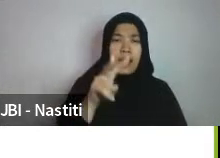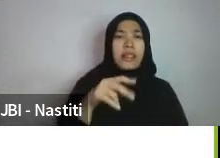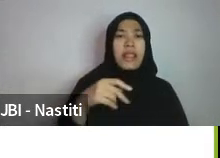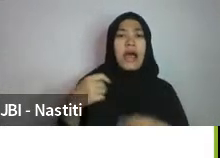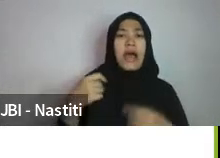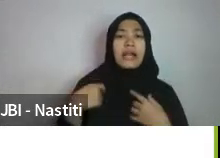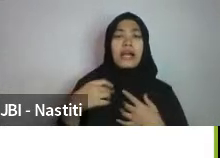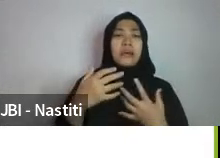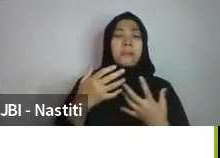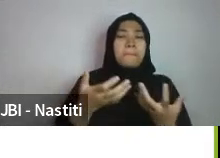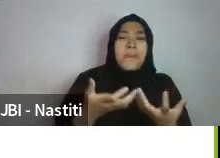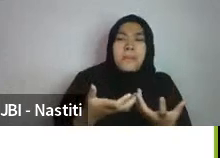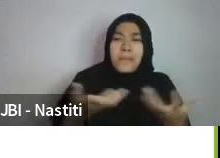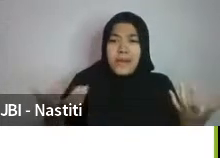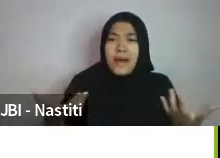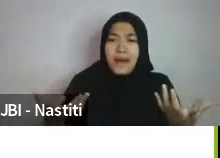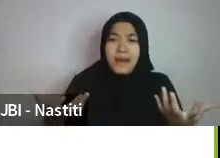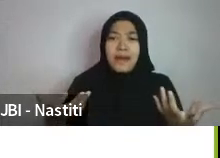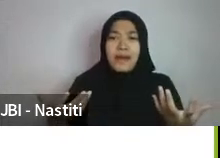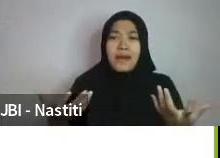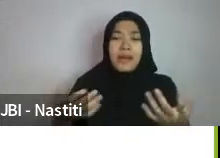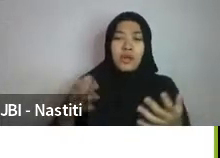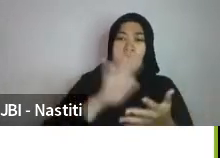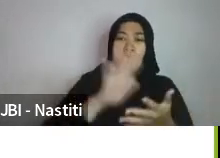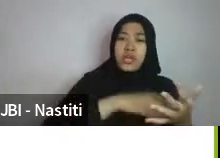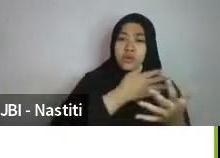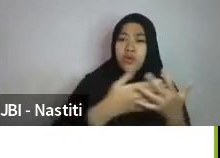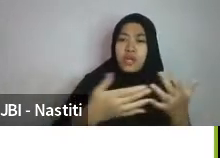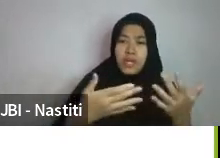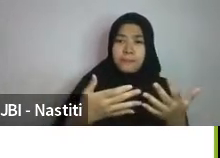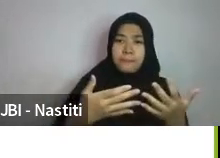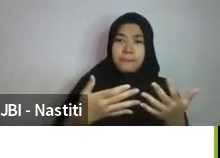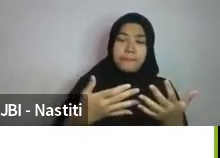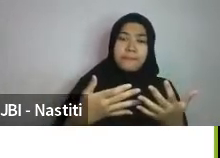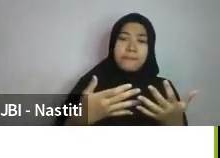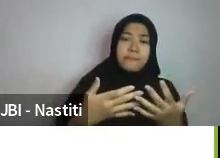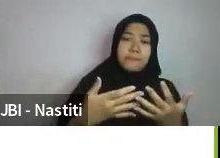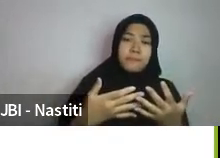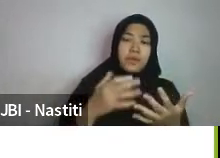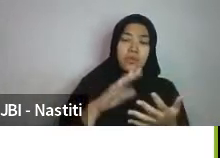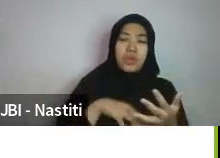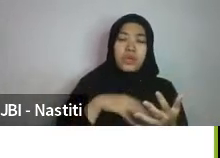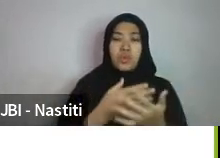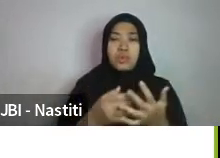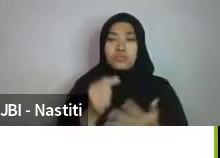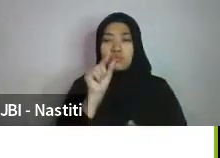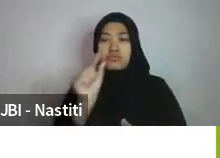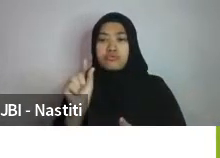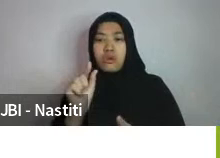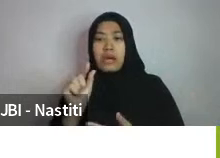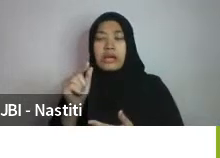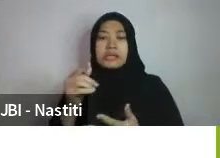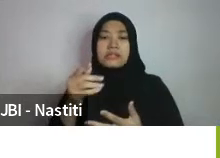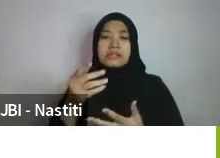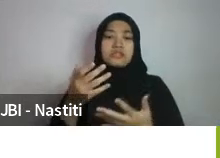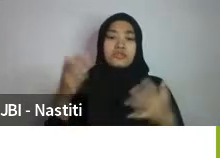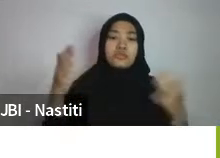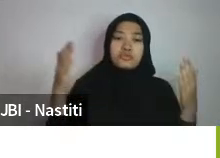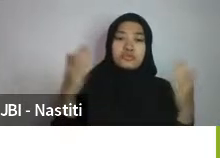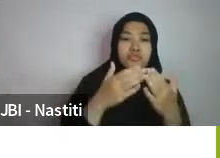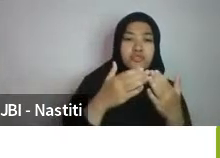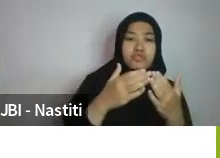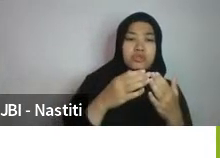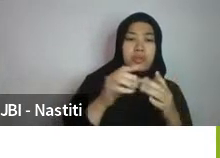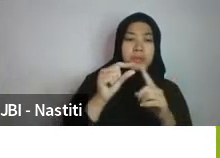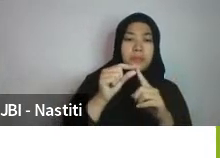I'm working at the moment. We have a large funded project to build capacity of nurses in mainstream healthcare settings to care for people